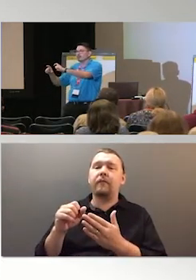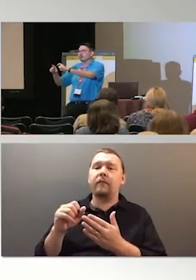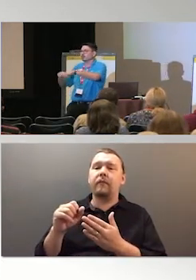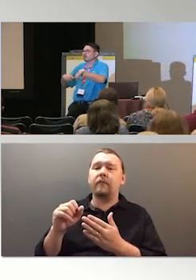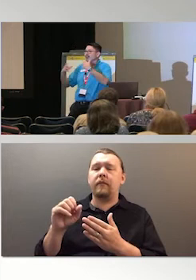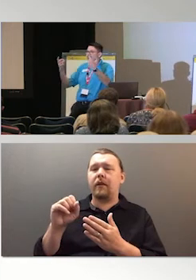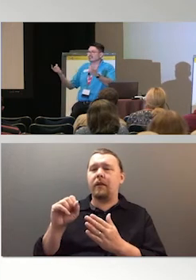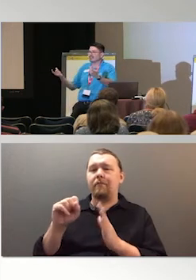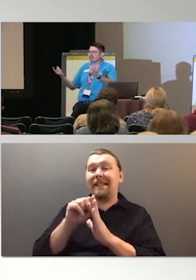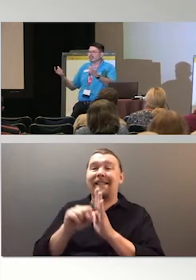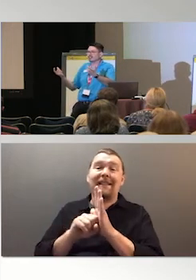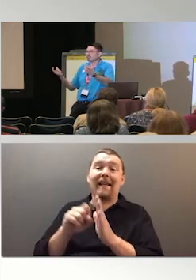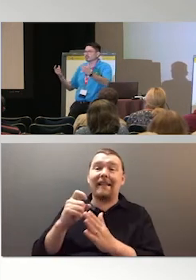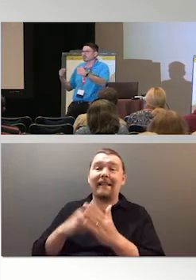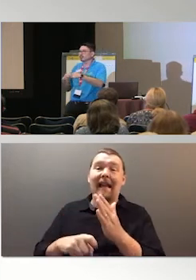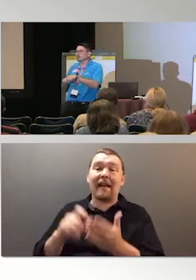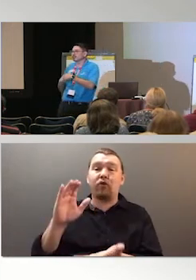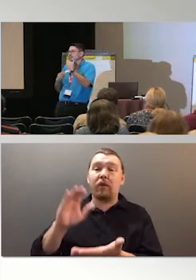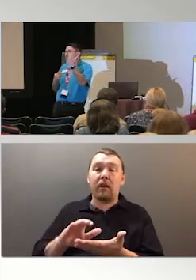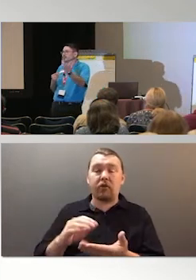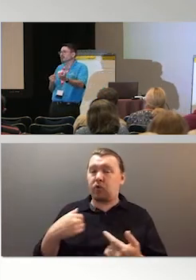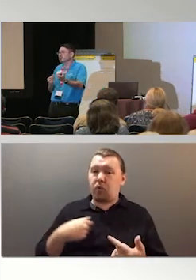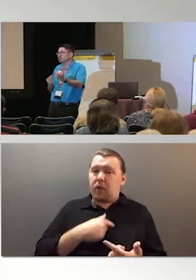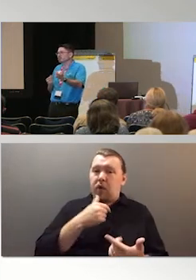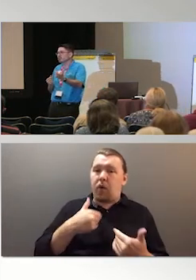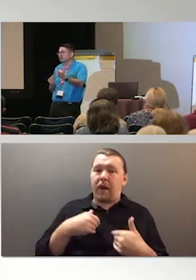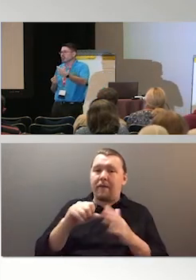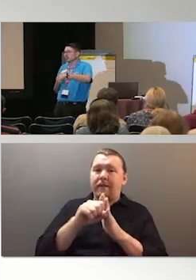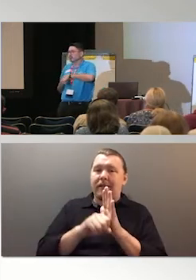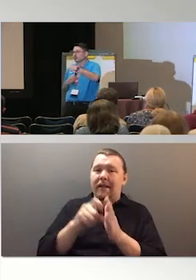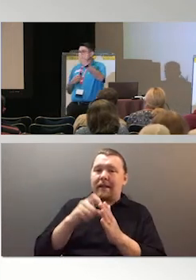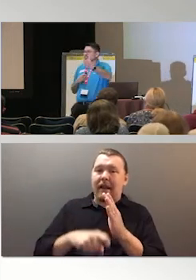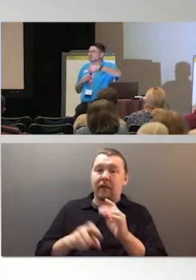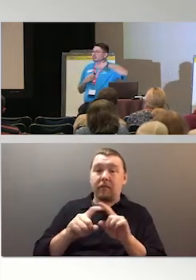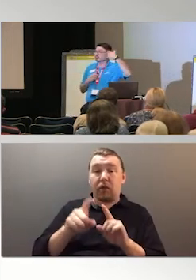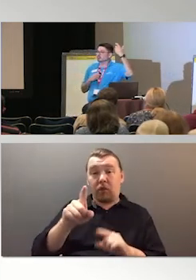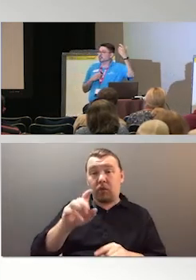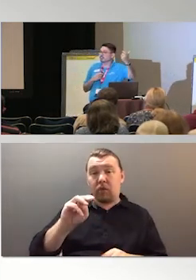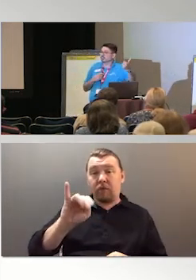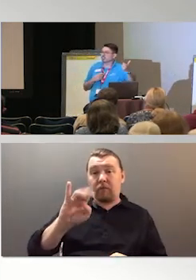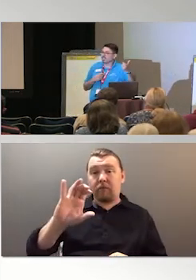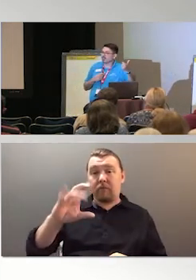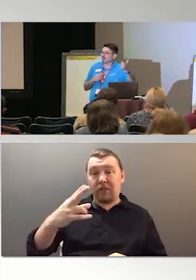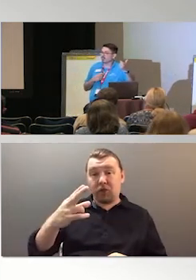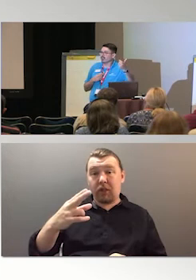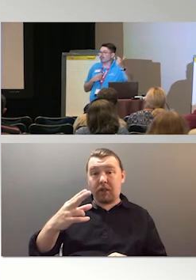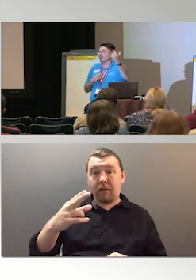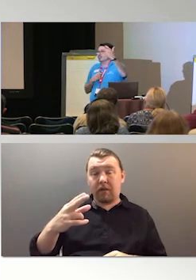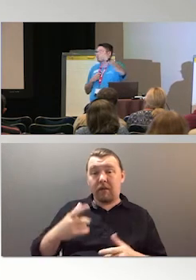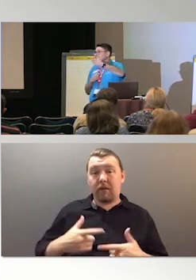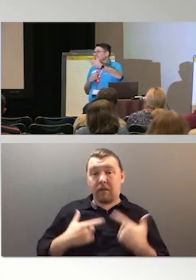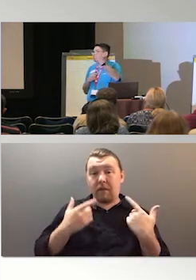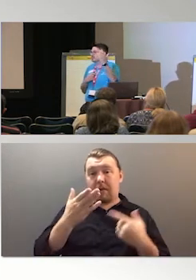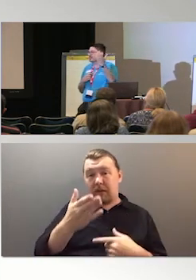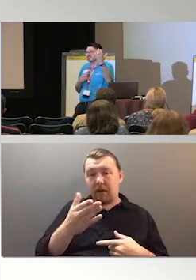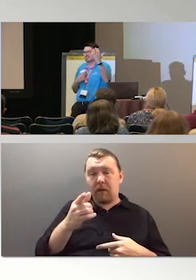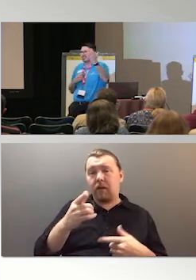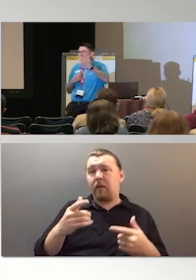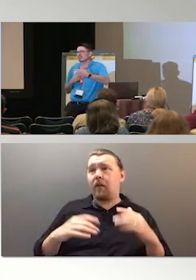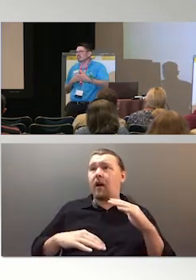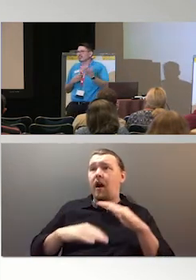account. We don't have state tax here in Florida, but for example, Michigan, if you're in Michigan and contribute to a Michigan ABLE account, you can deduct